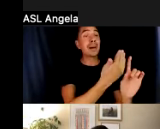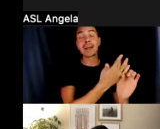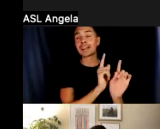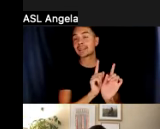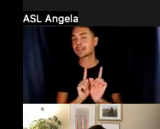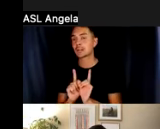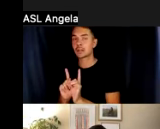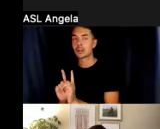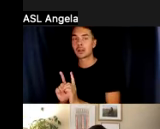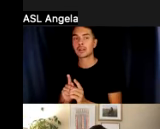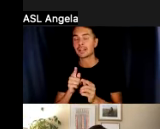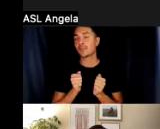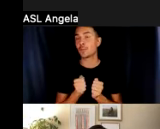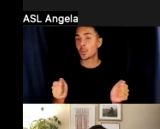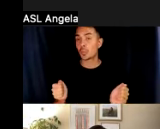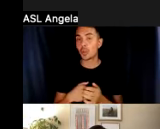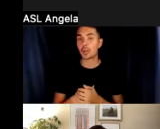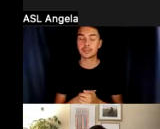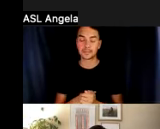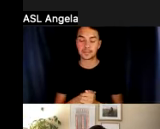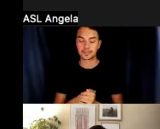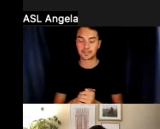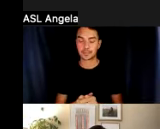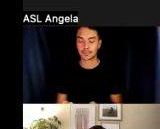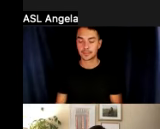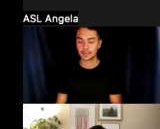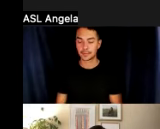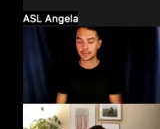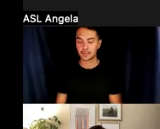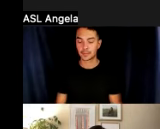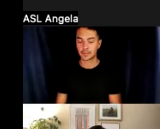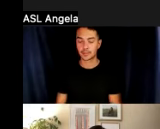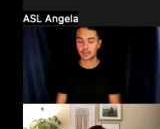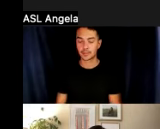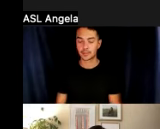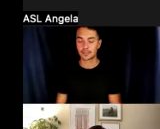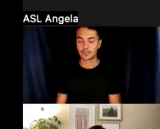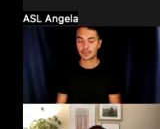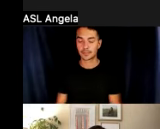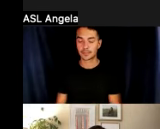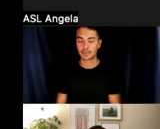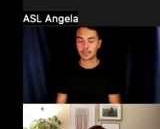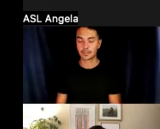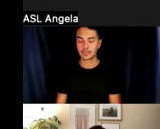when someone might be vulnerable. See, there was another response here. Many are targeted. Absolutely.